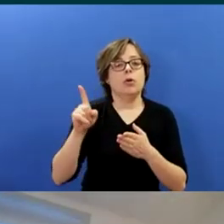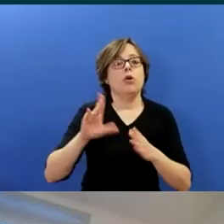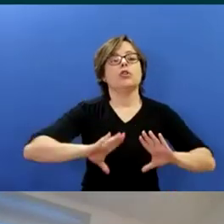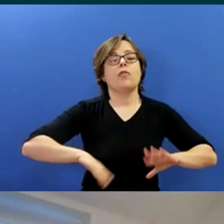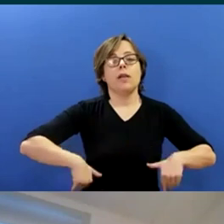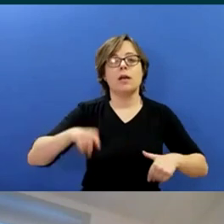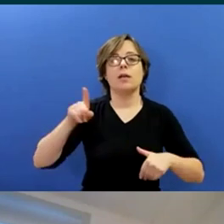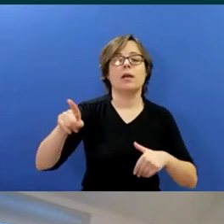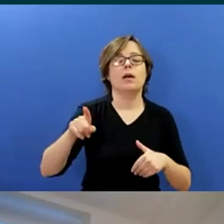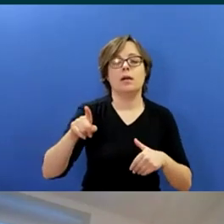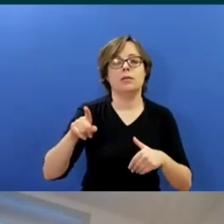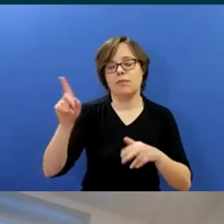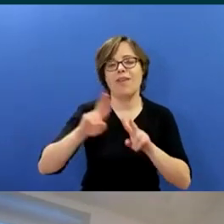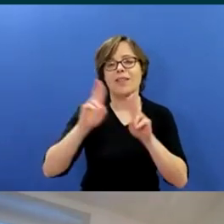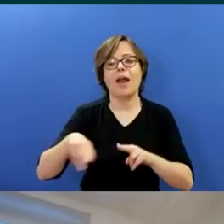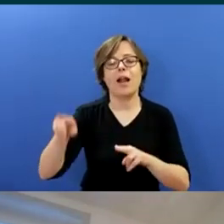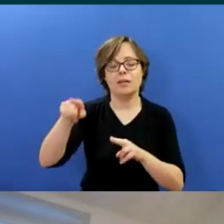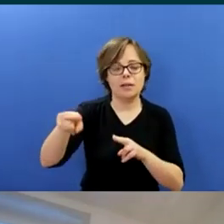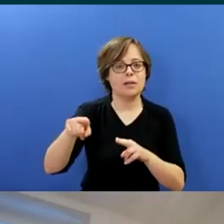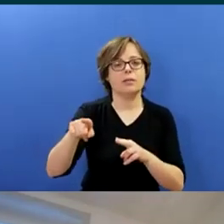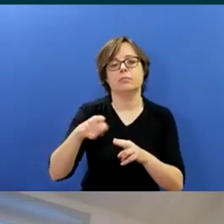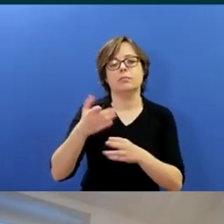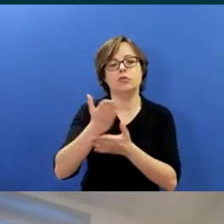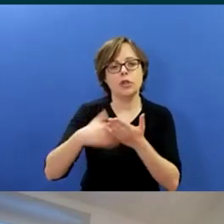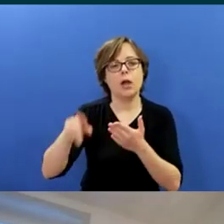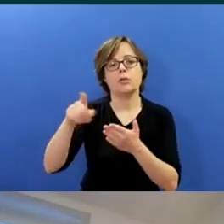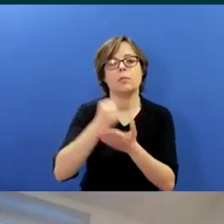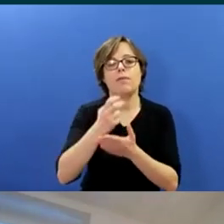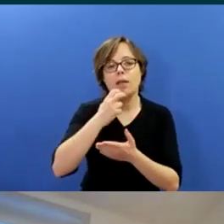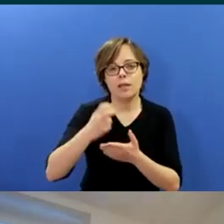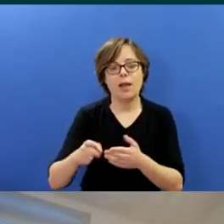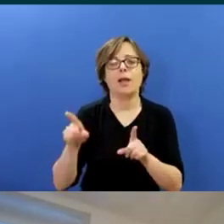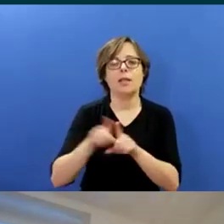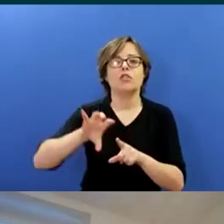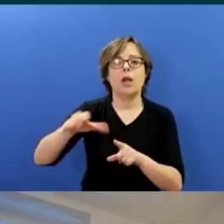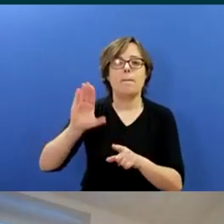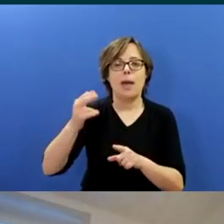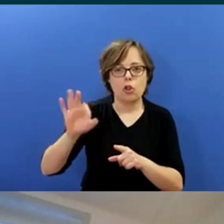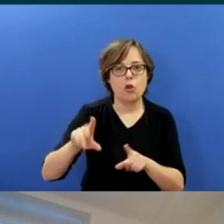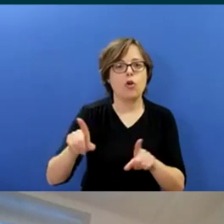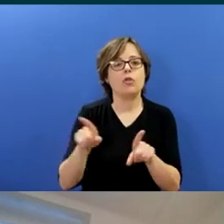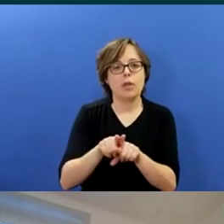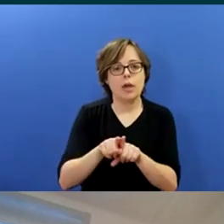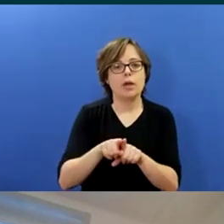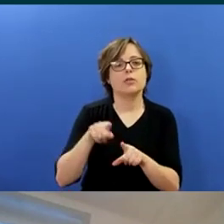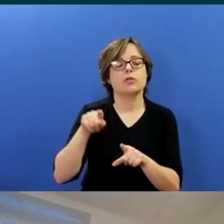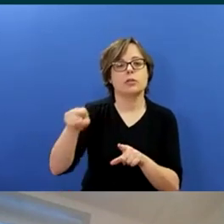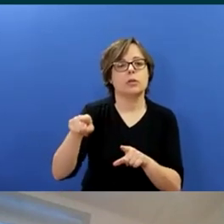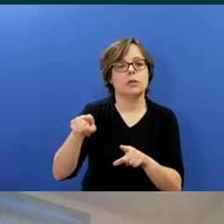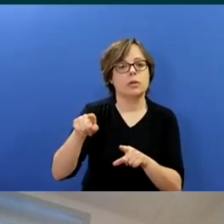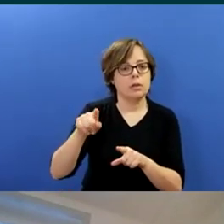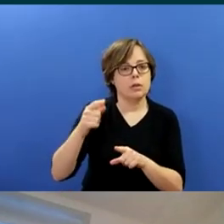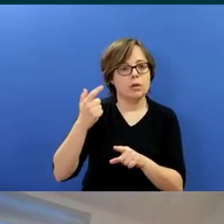the TUI-SECA project, of course. As I said before, as a city government, or not as